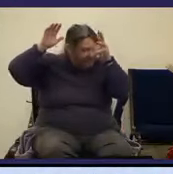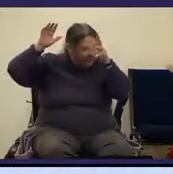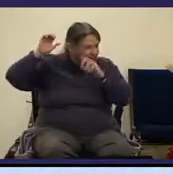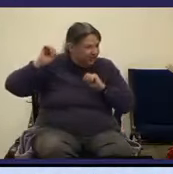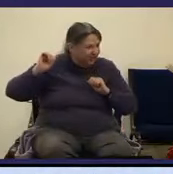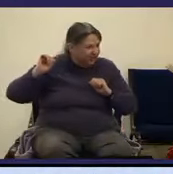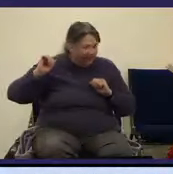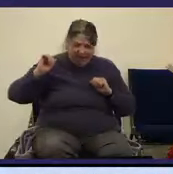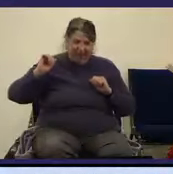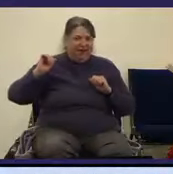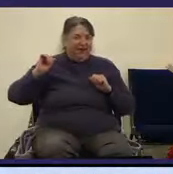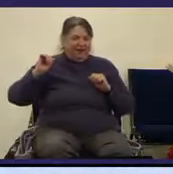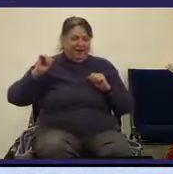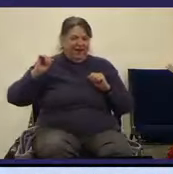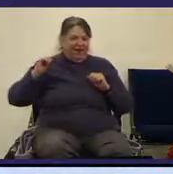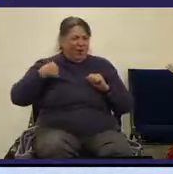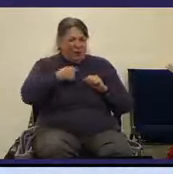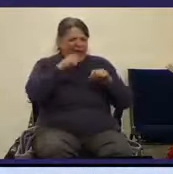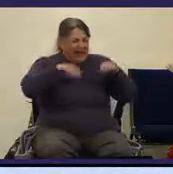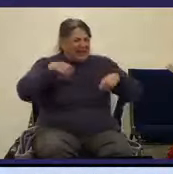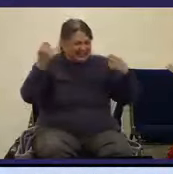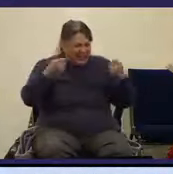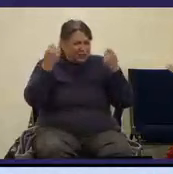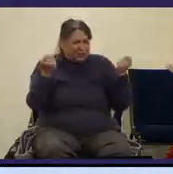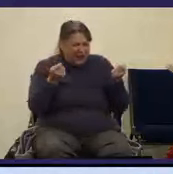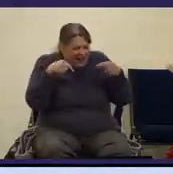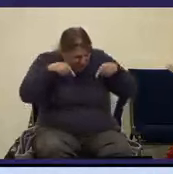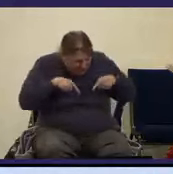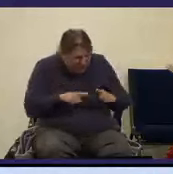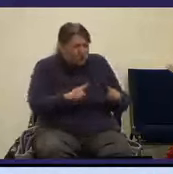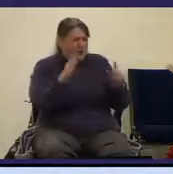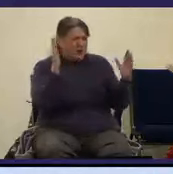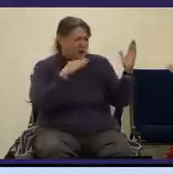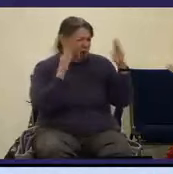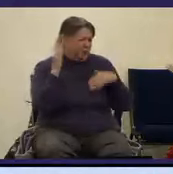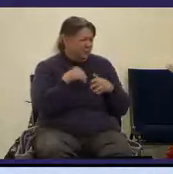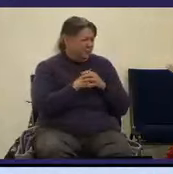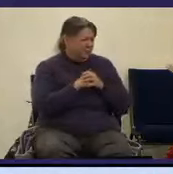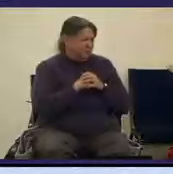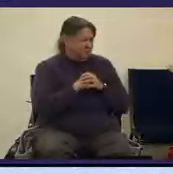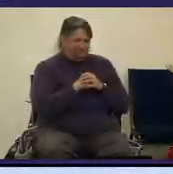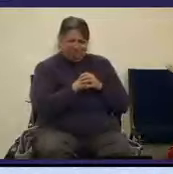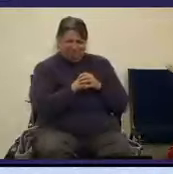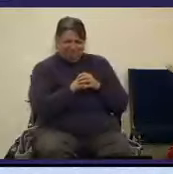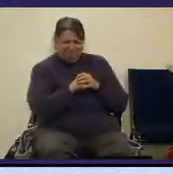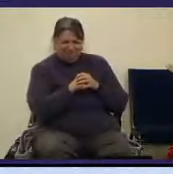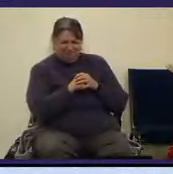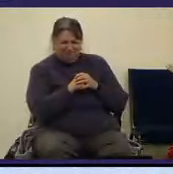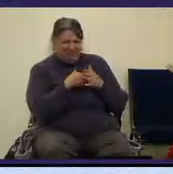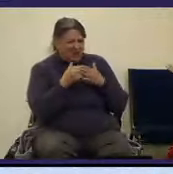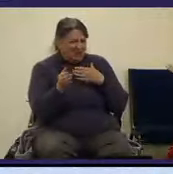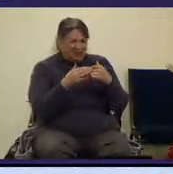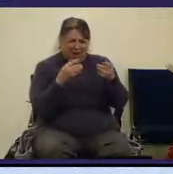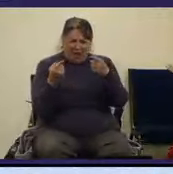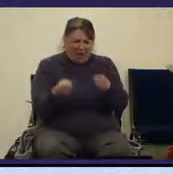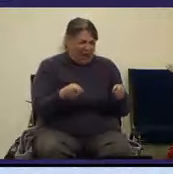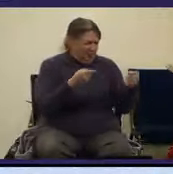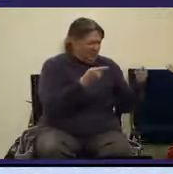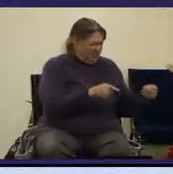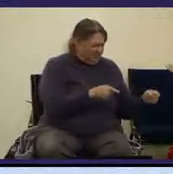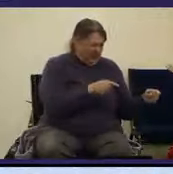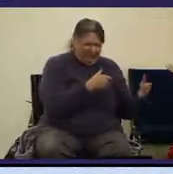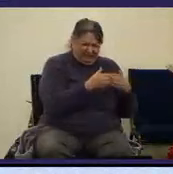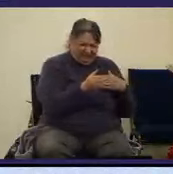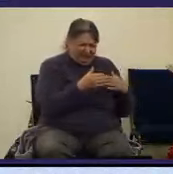Even in the storm and the challenge and the trial, you have something to rejoice about. That regardless of what you've done, regardless of